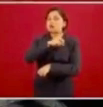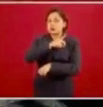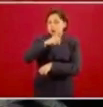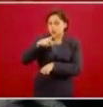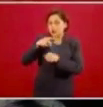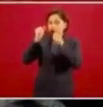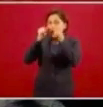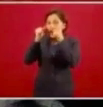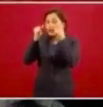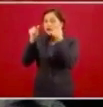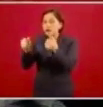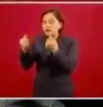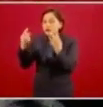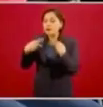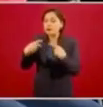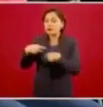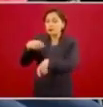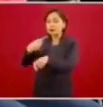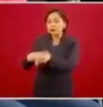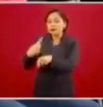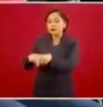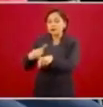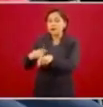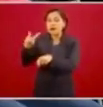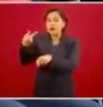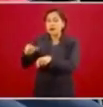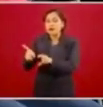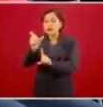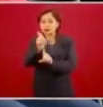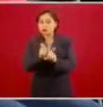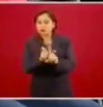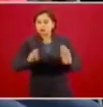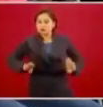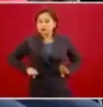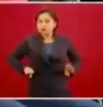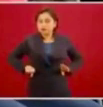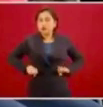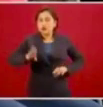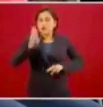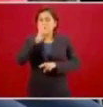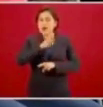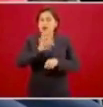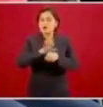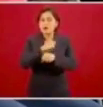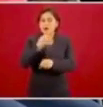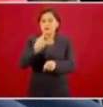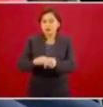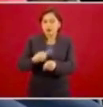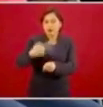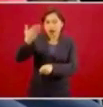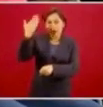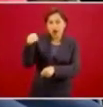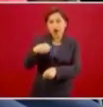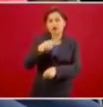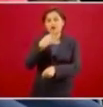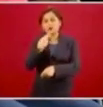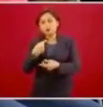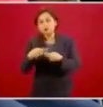healthcare professionals have stopped going to work because they belong to a vulnerable